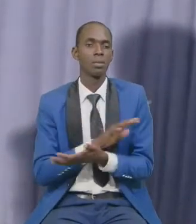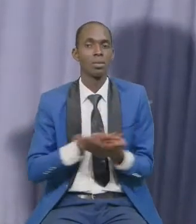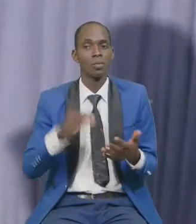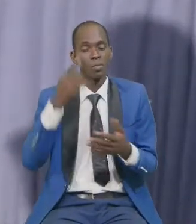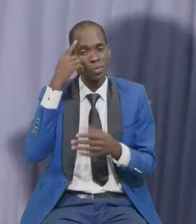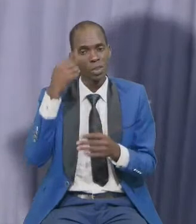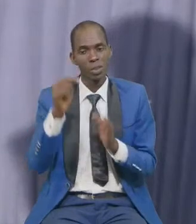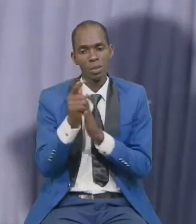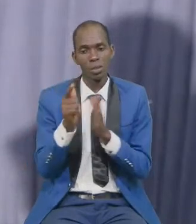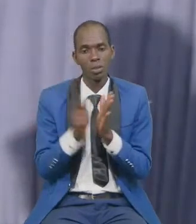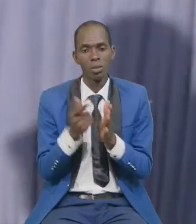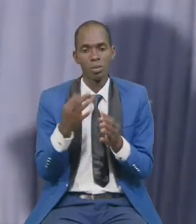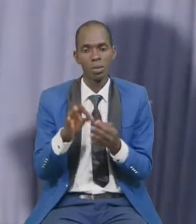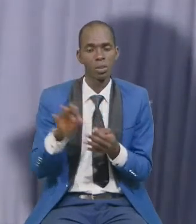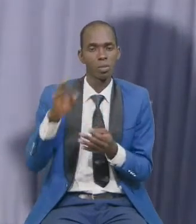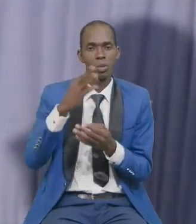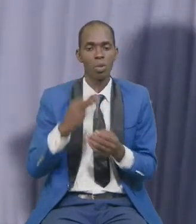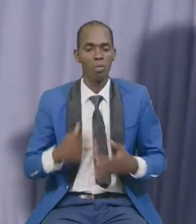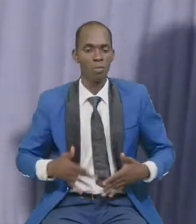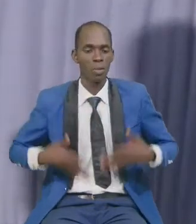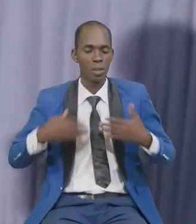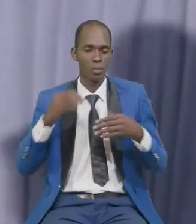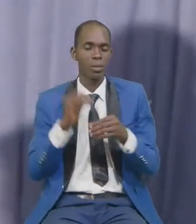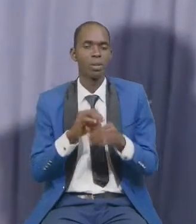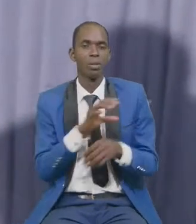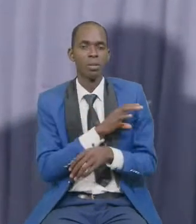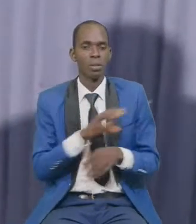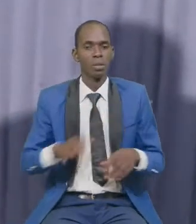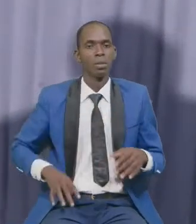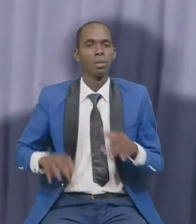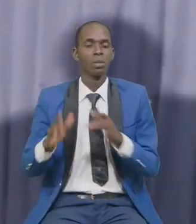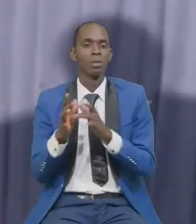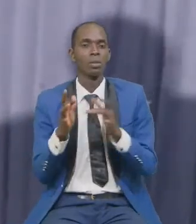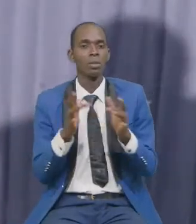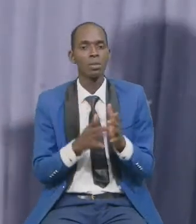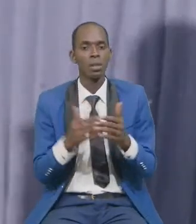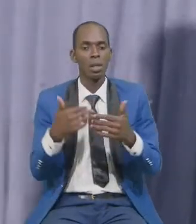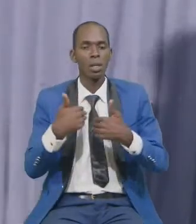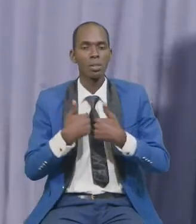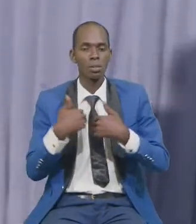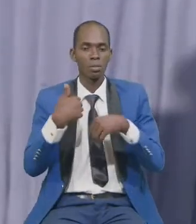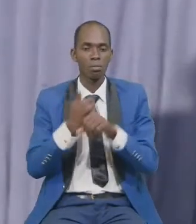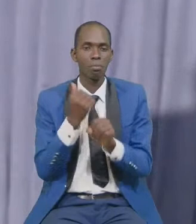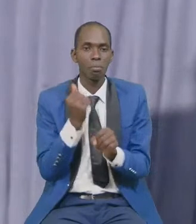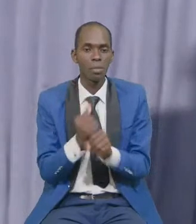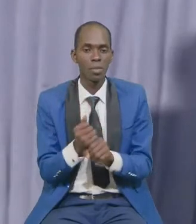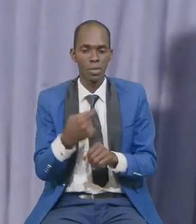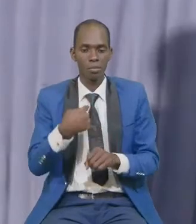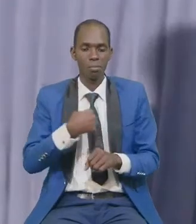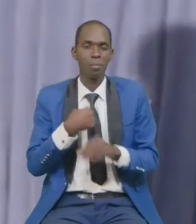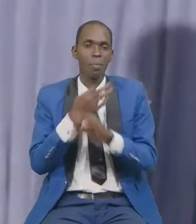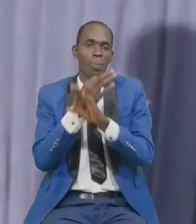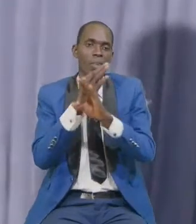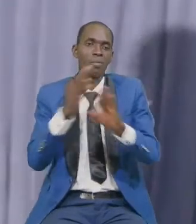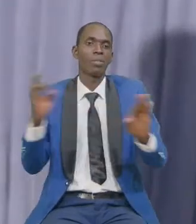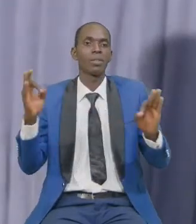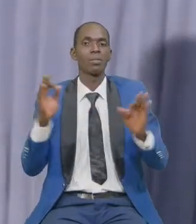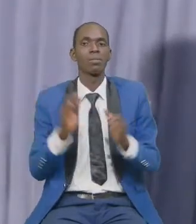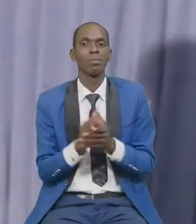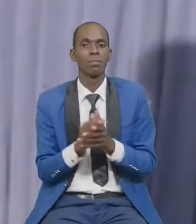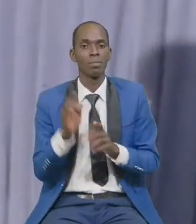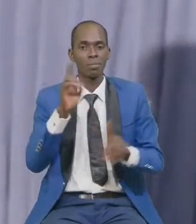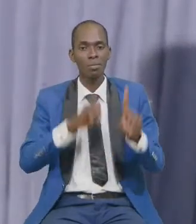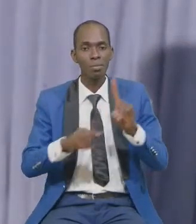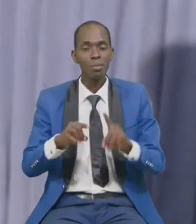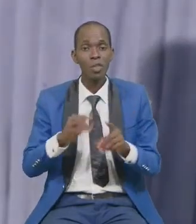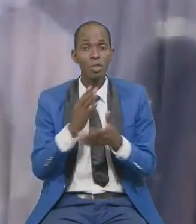of the Spirit of life in Christ Jesus has made me free. Somebody is